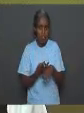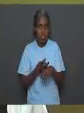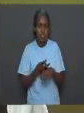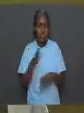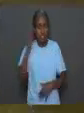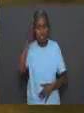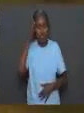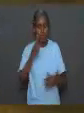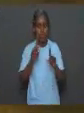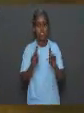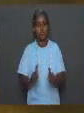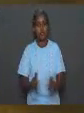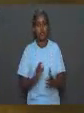experiment.